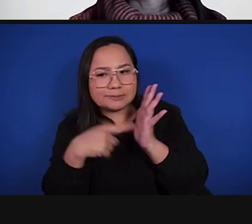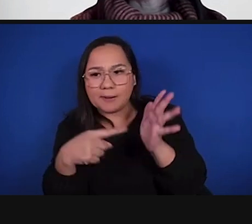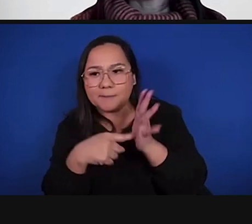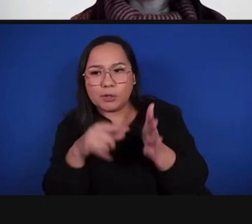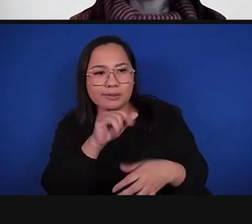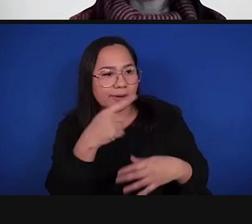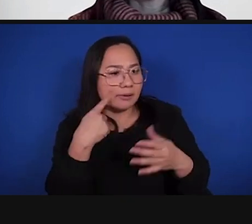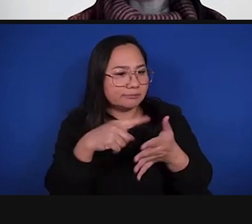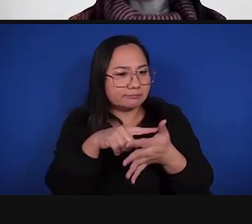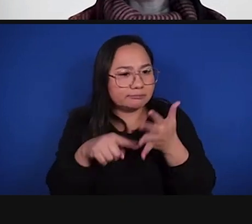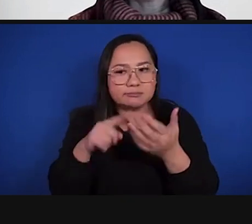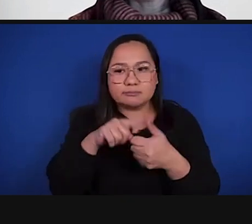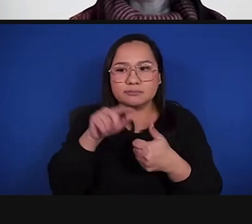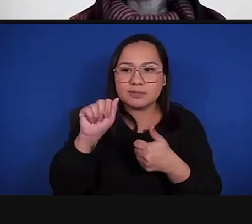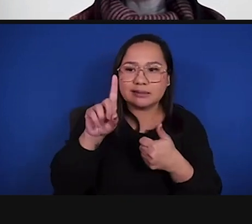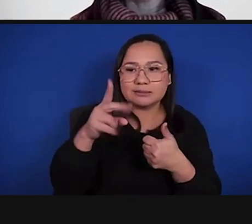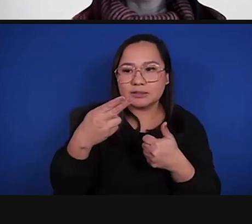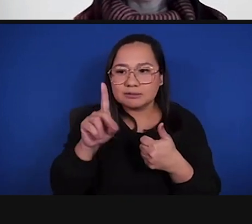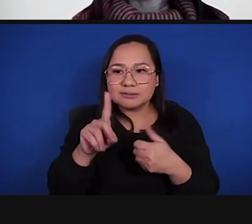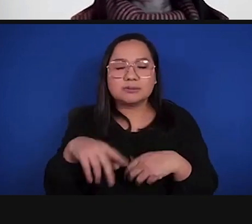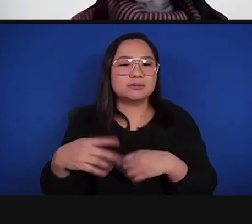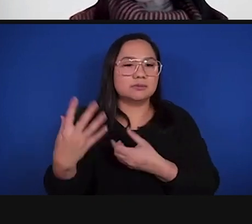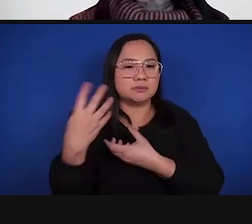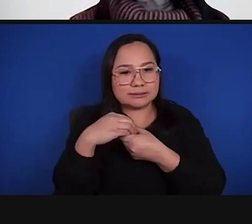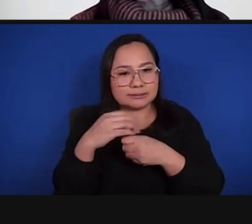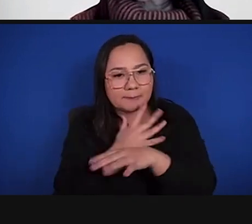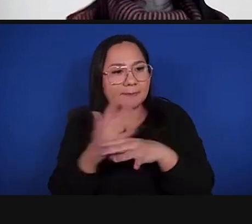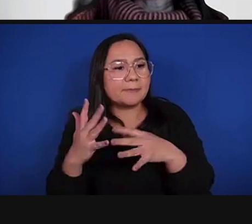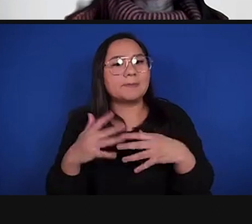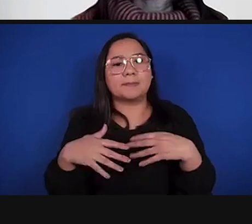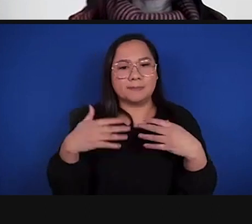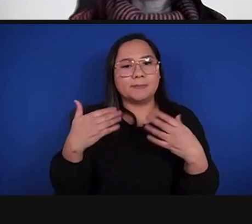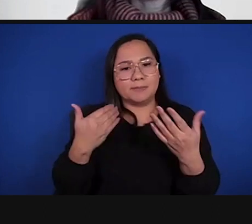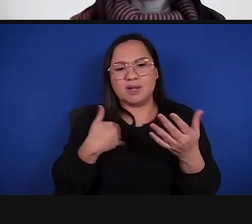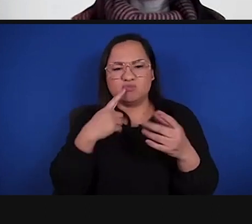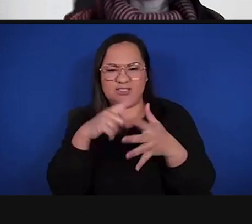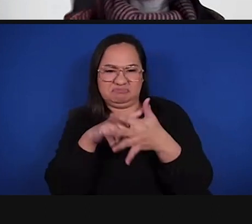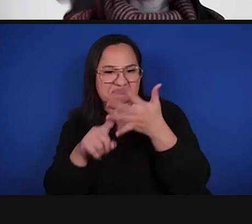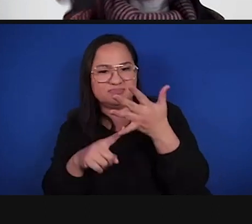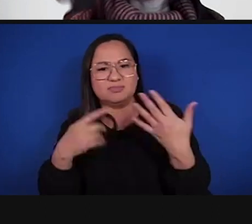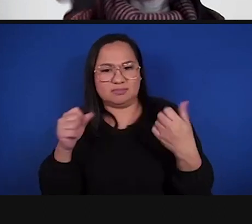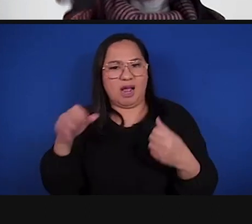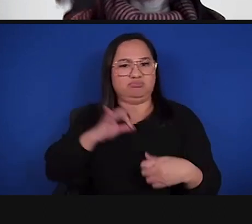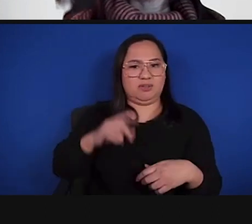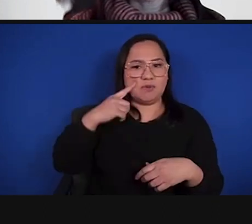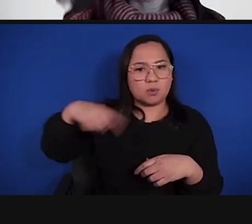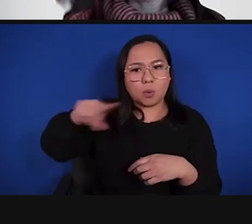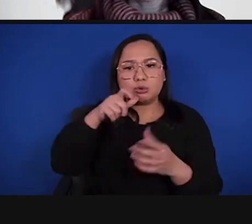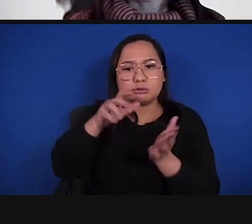are included there. It's also useful for those who are learning English and those for whom English is a second language.